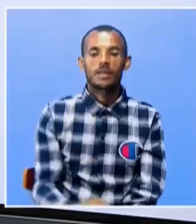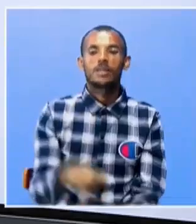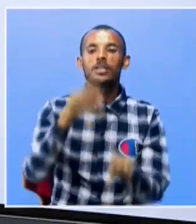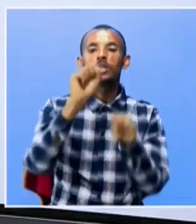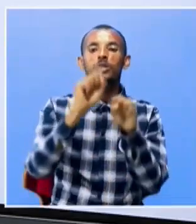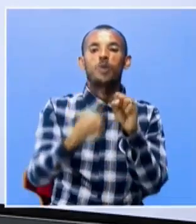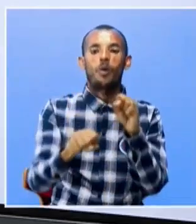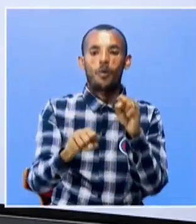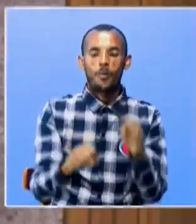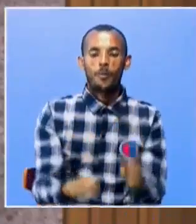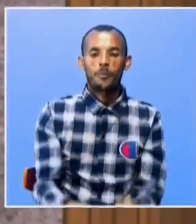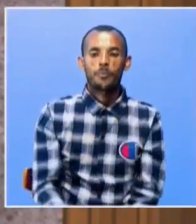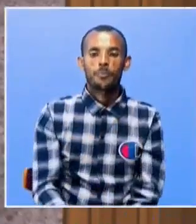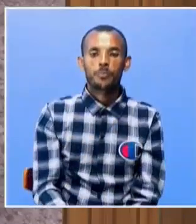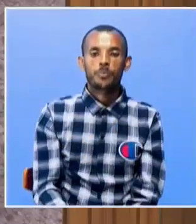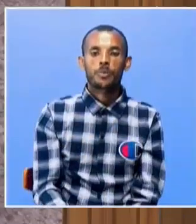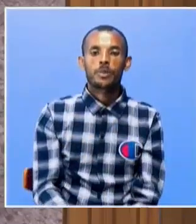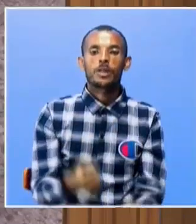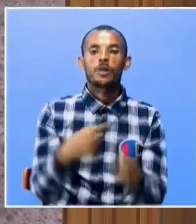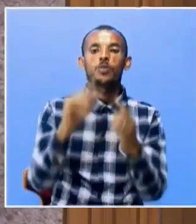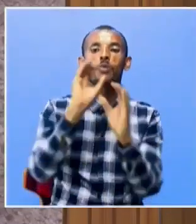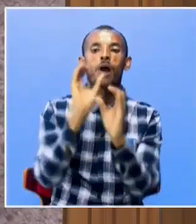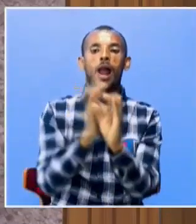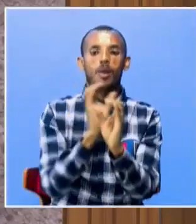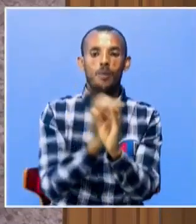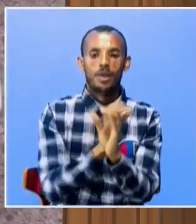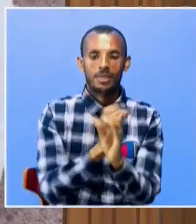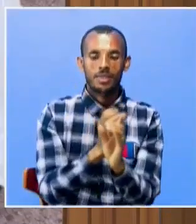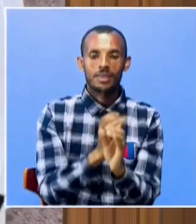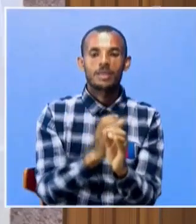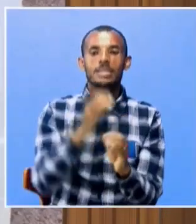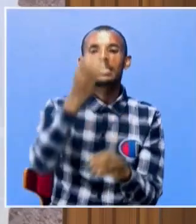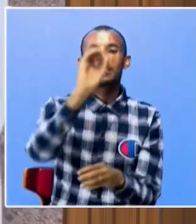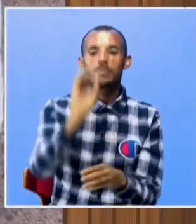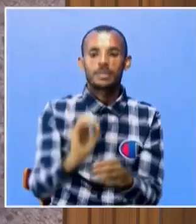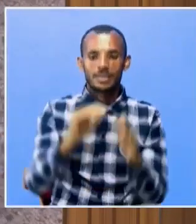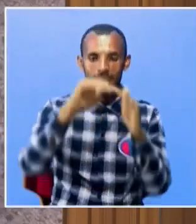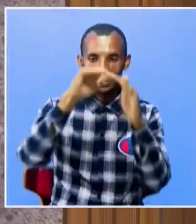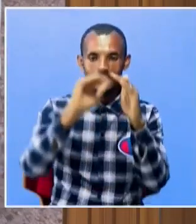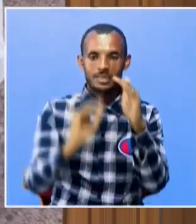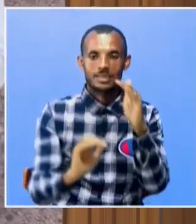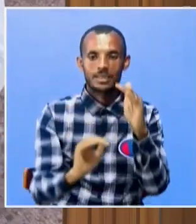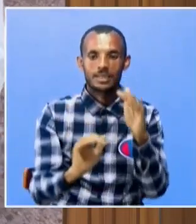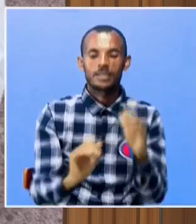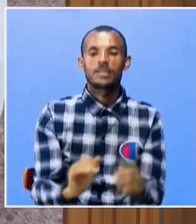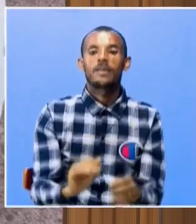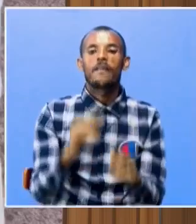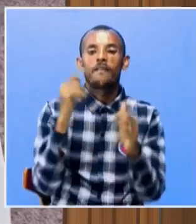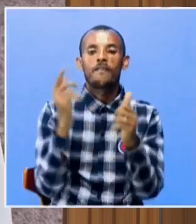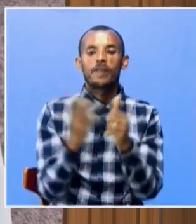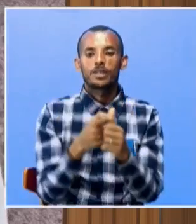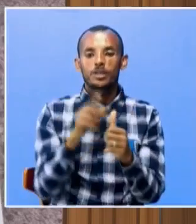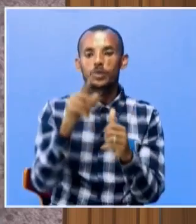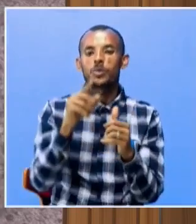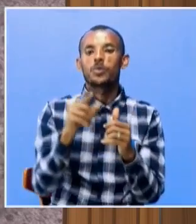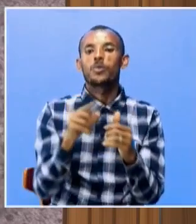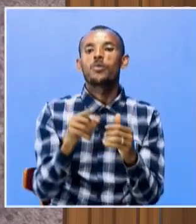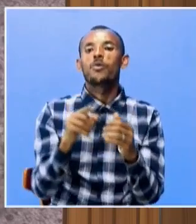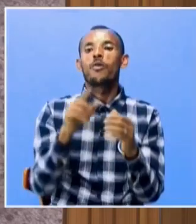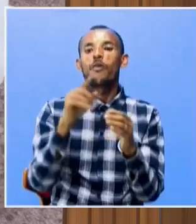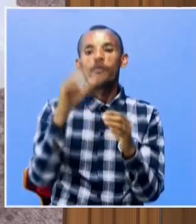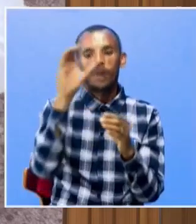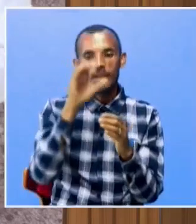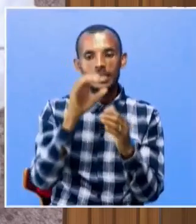So, to calculate the percent decrease, first, you have to find